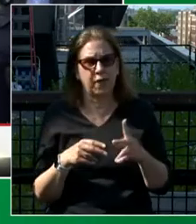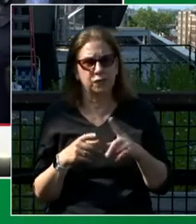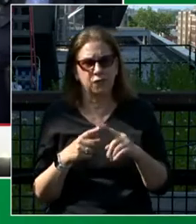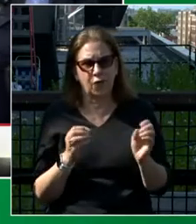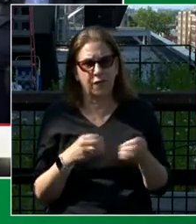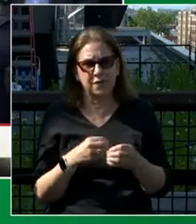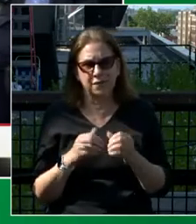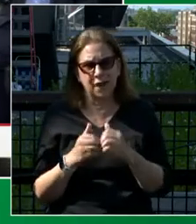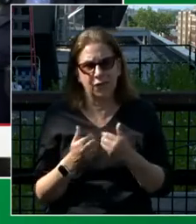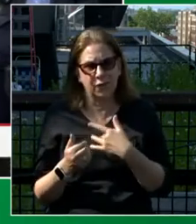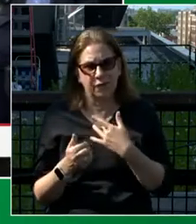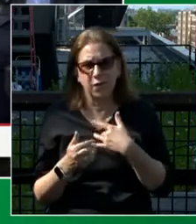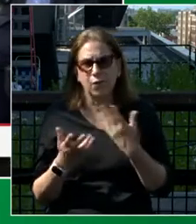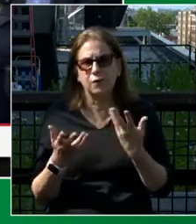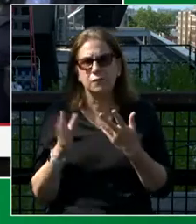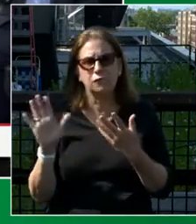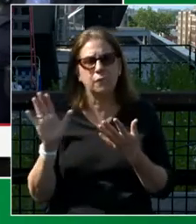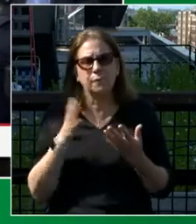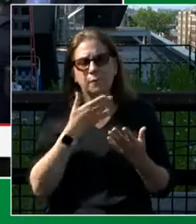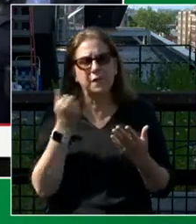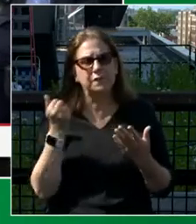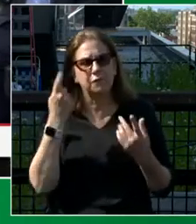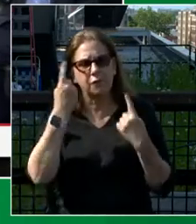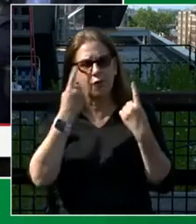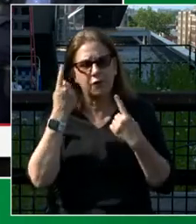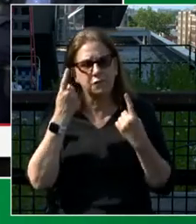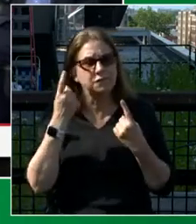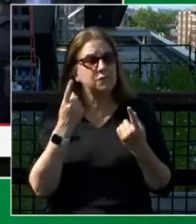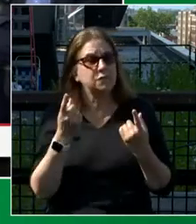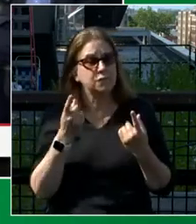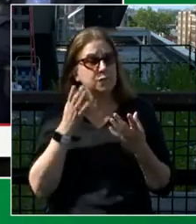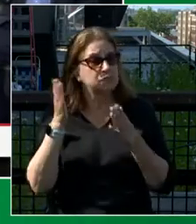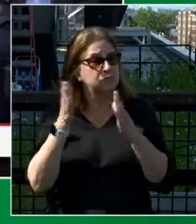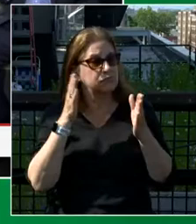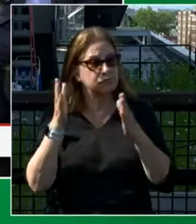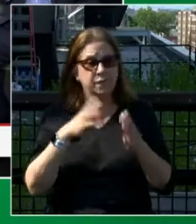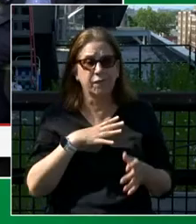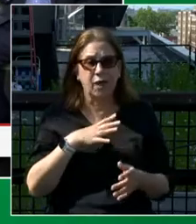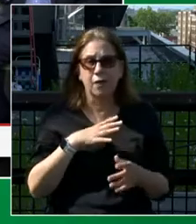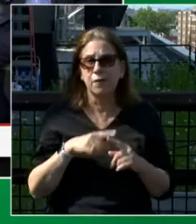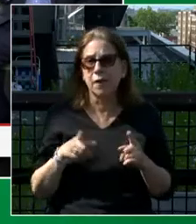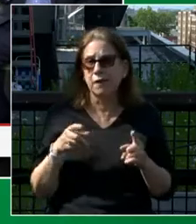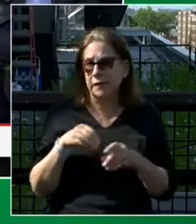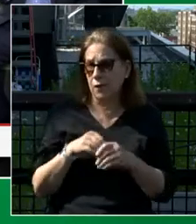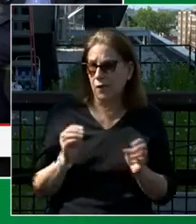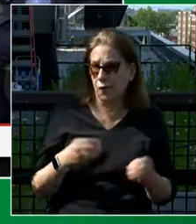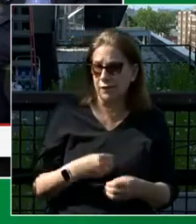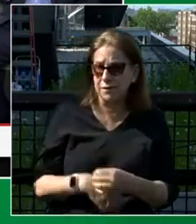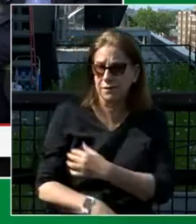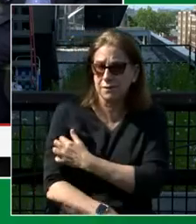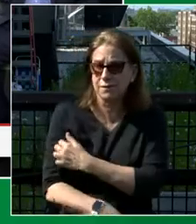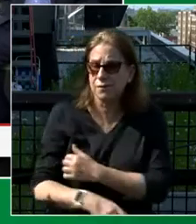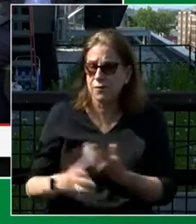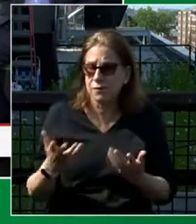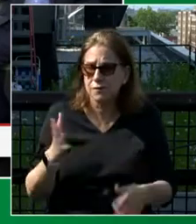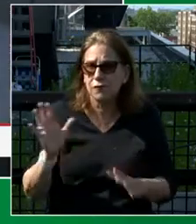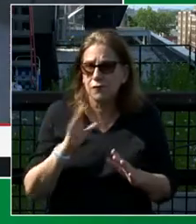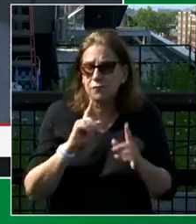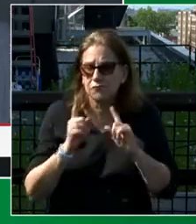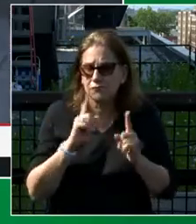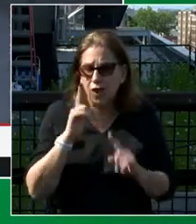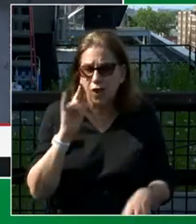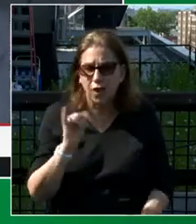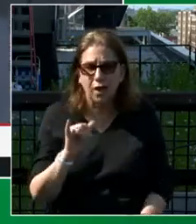Because you yourself are out there all the time, right? Not everybody's used to it. So how have you had those conversations with team members? Well,